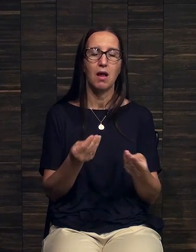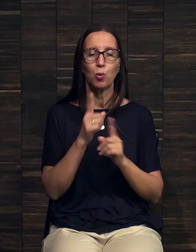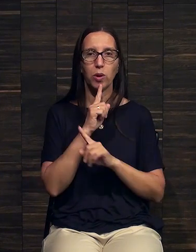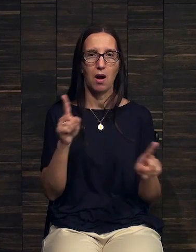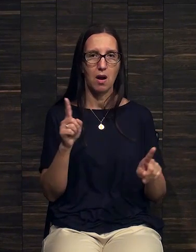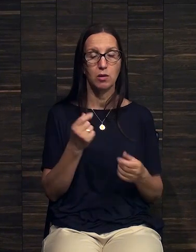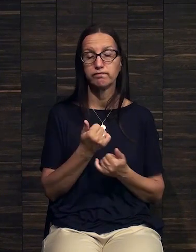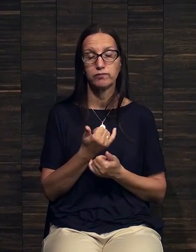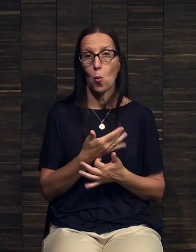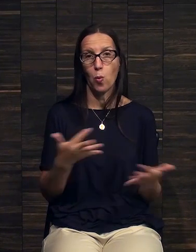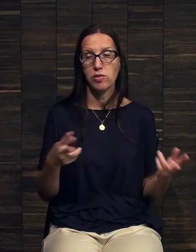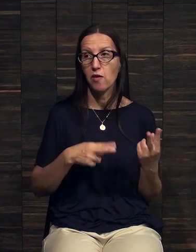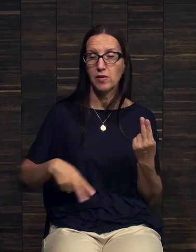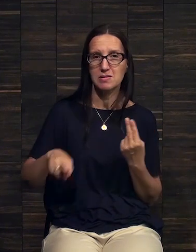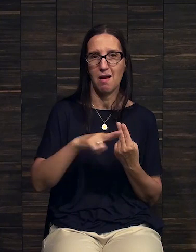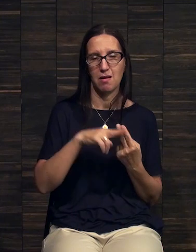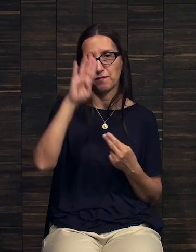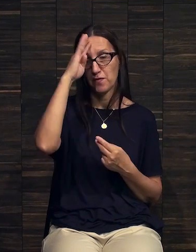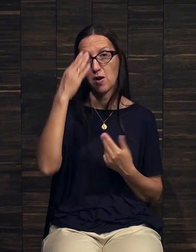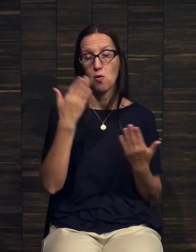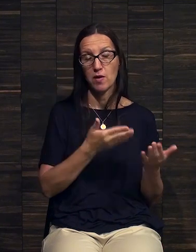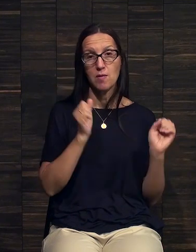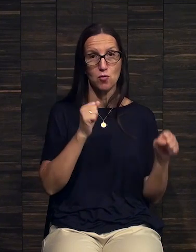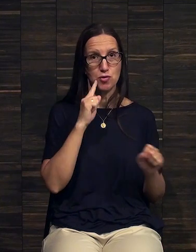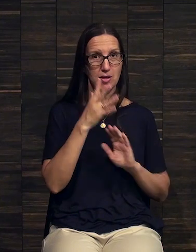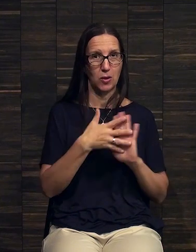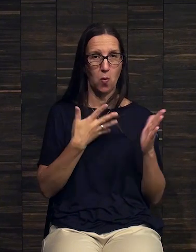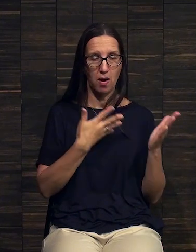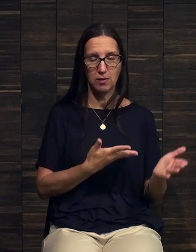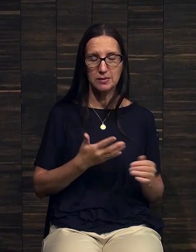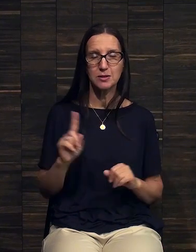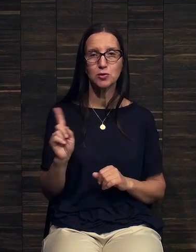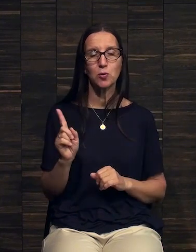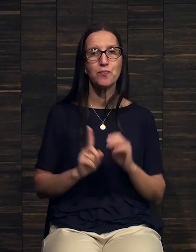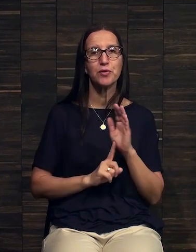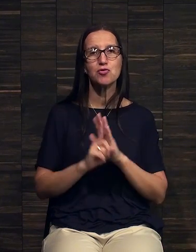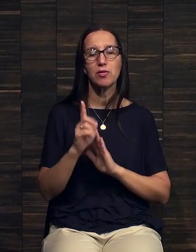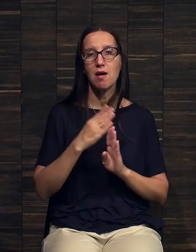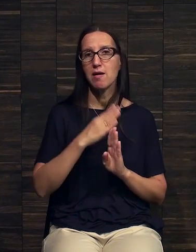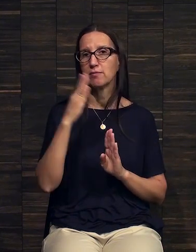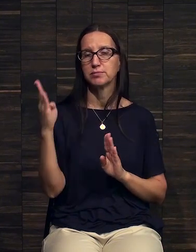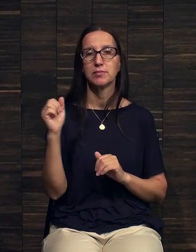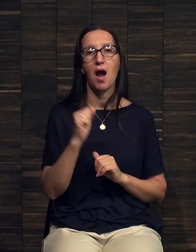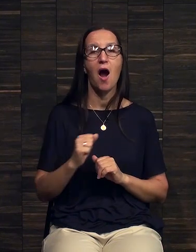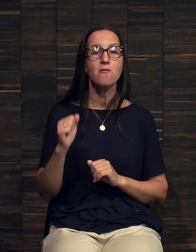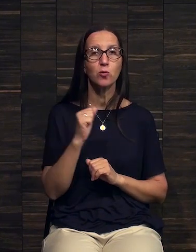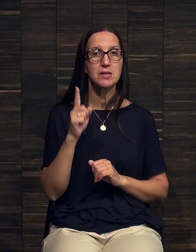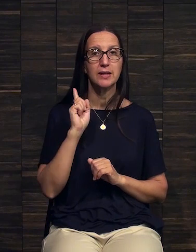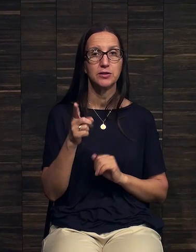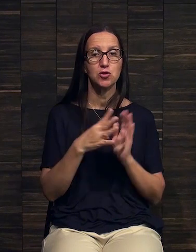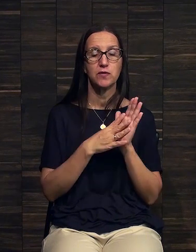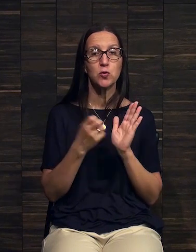brought universal and unique enemies into comics. These are the enemies. starting